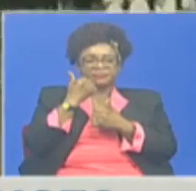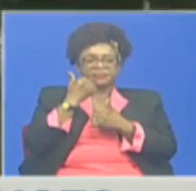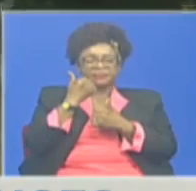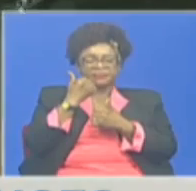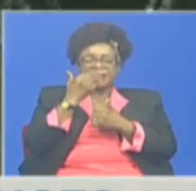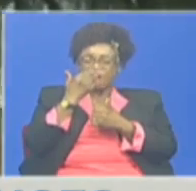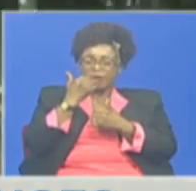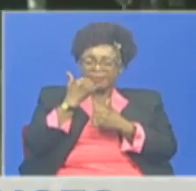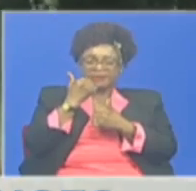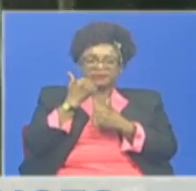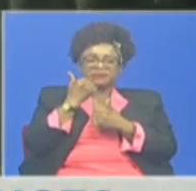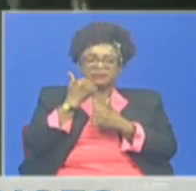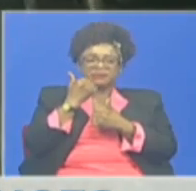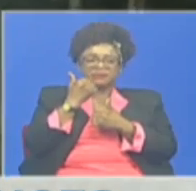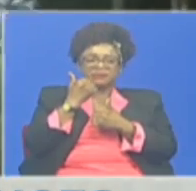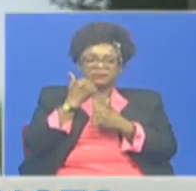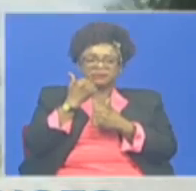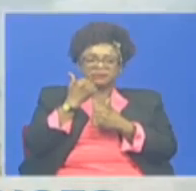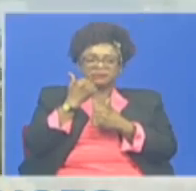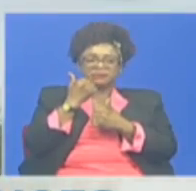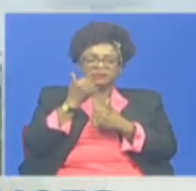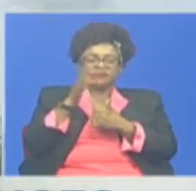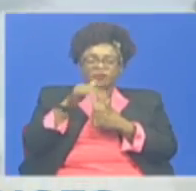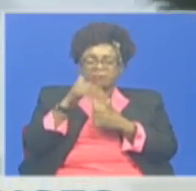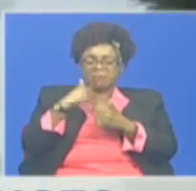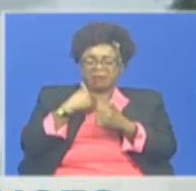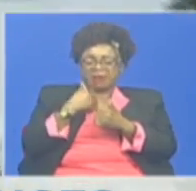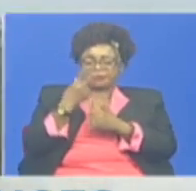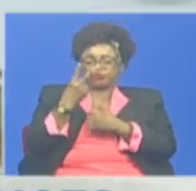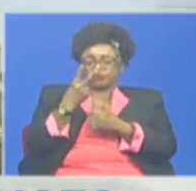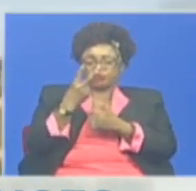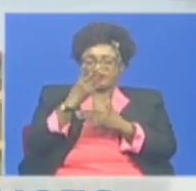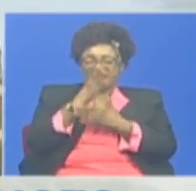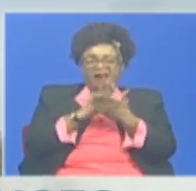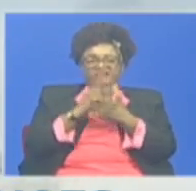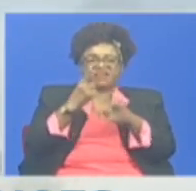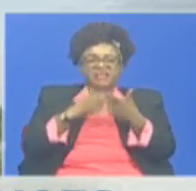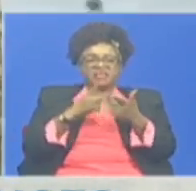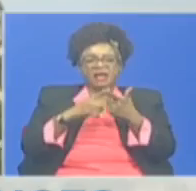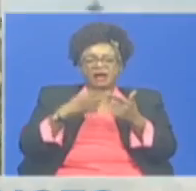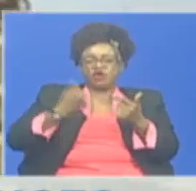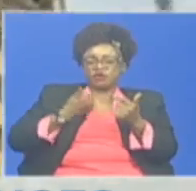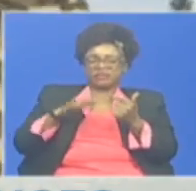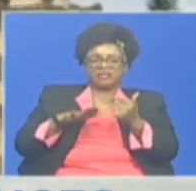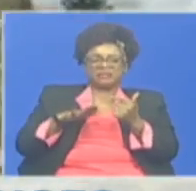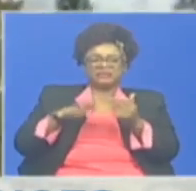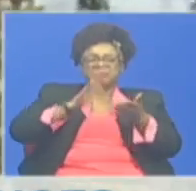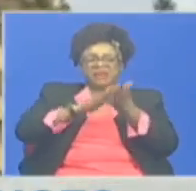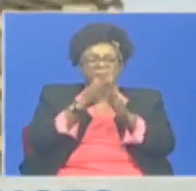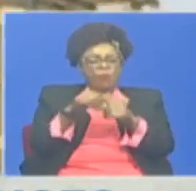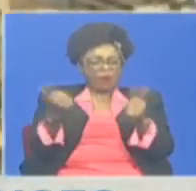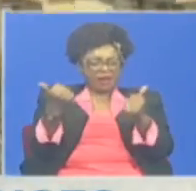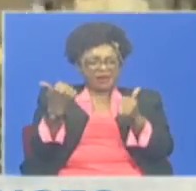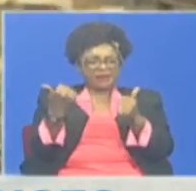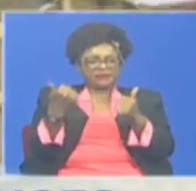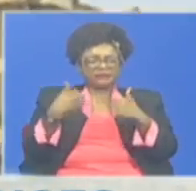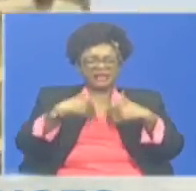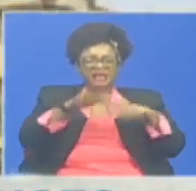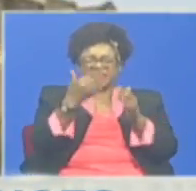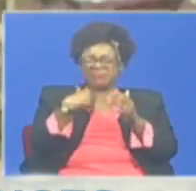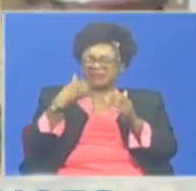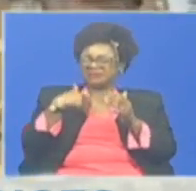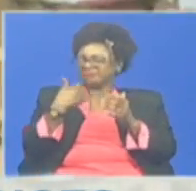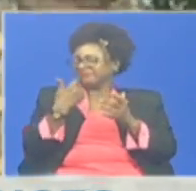our 2.5-year-old daughter. She got better and she left me there wallowing in the discomfort of